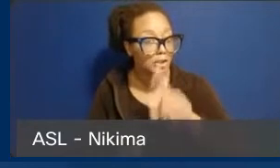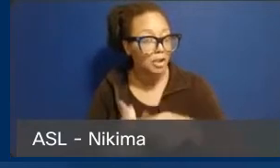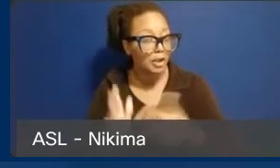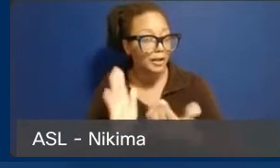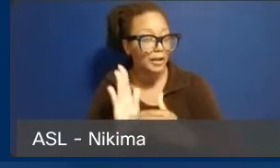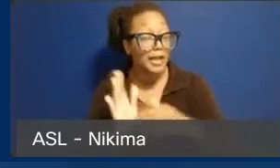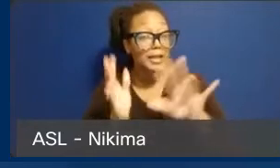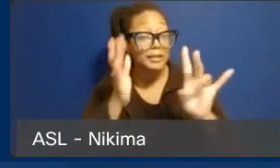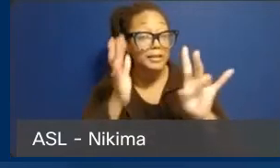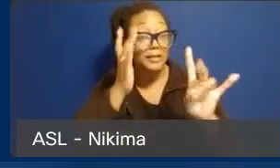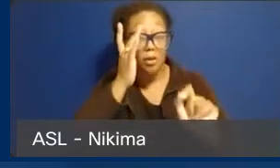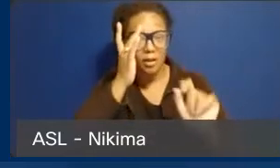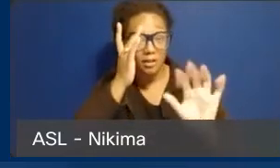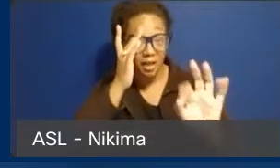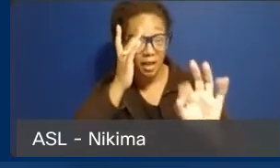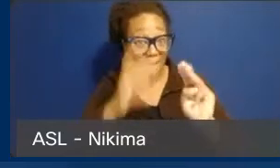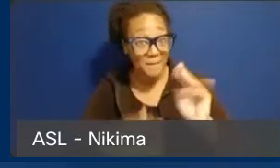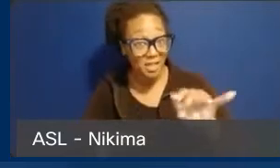7.9 million of that